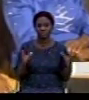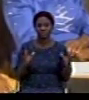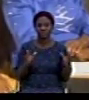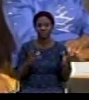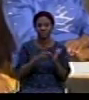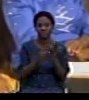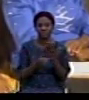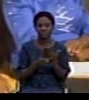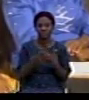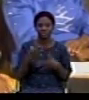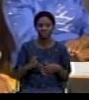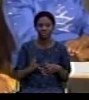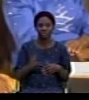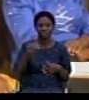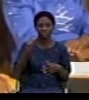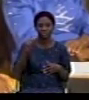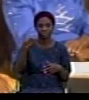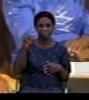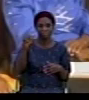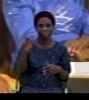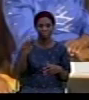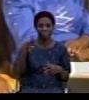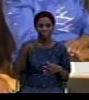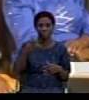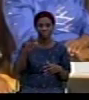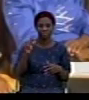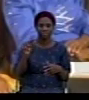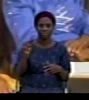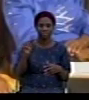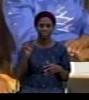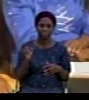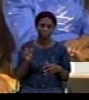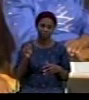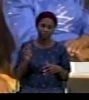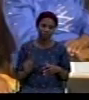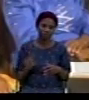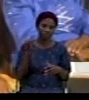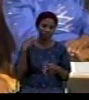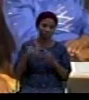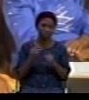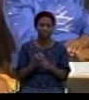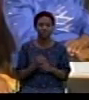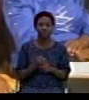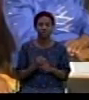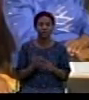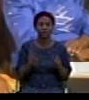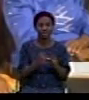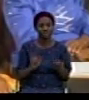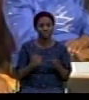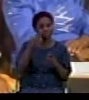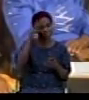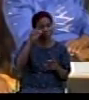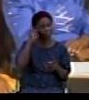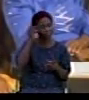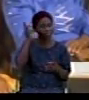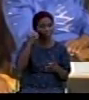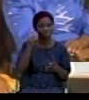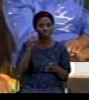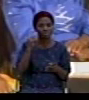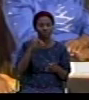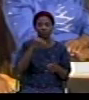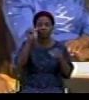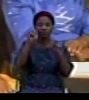edition. According to him, he could not breathe well. He was dying gradually. He was rushed down to the hospital from the